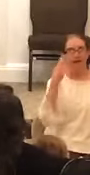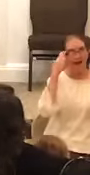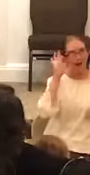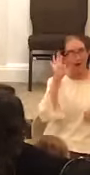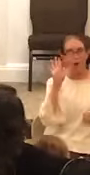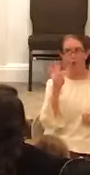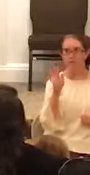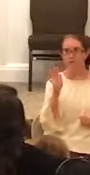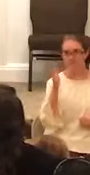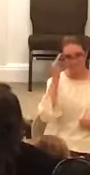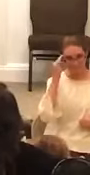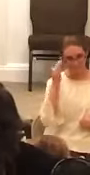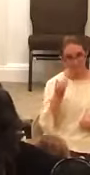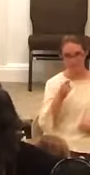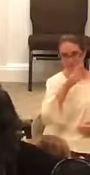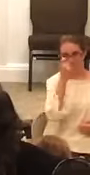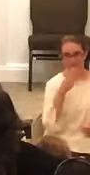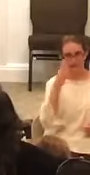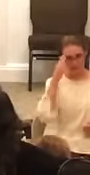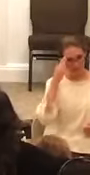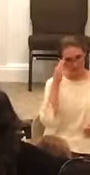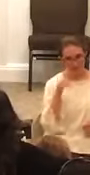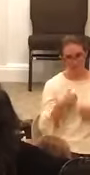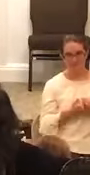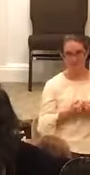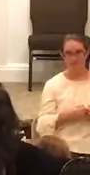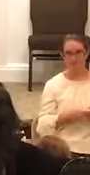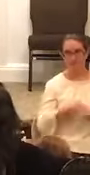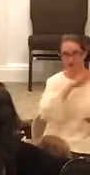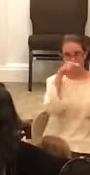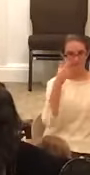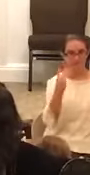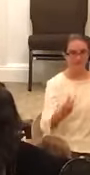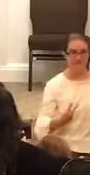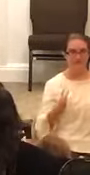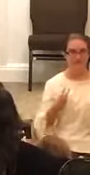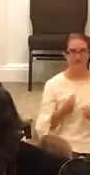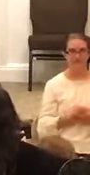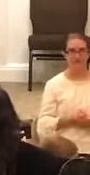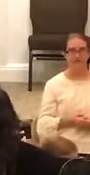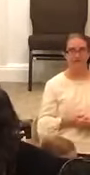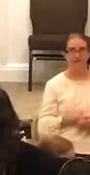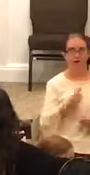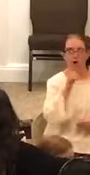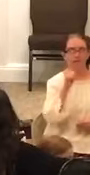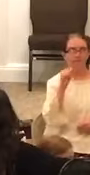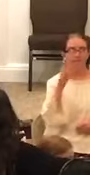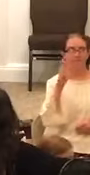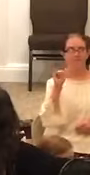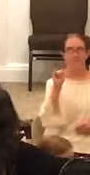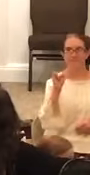there. I asked her if she knew how to get there. She said she'd never been there before. At least not from Abilene.